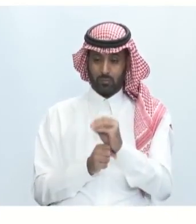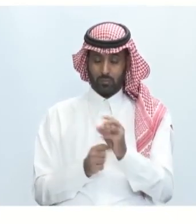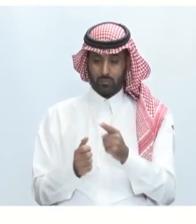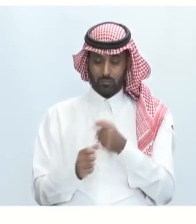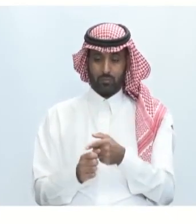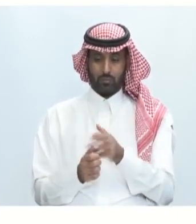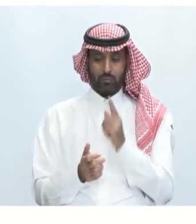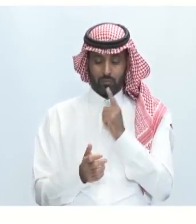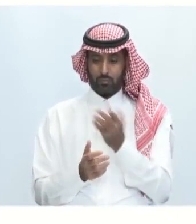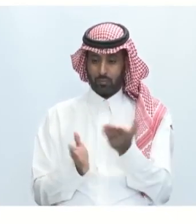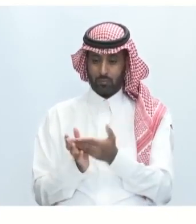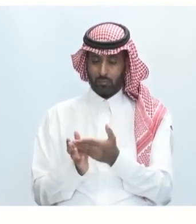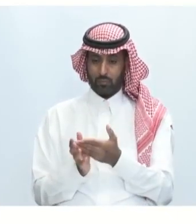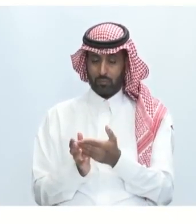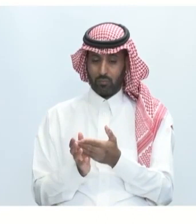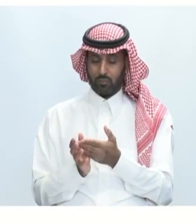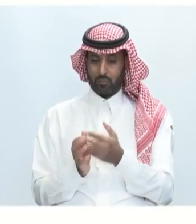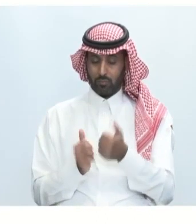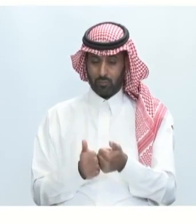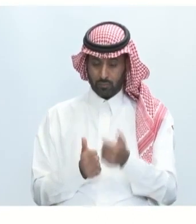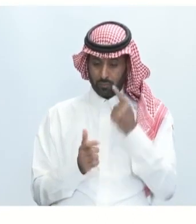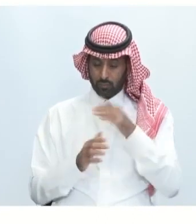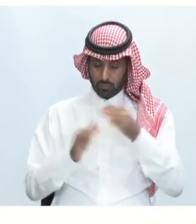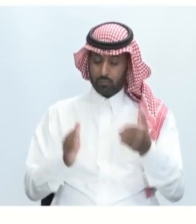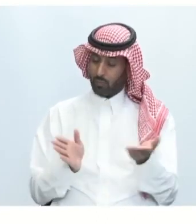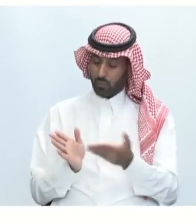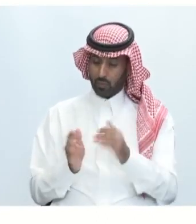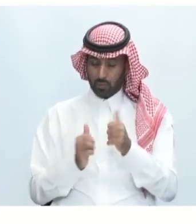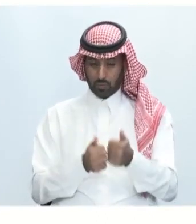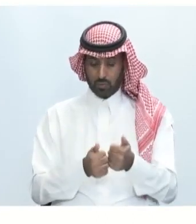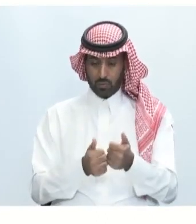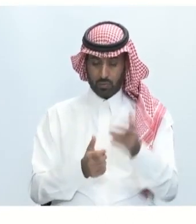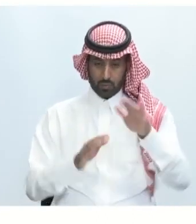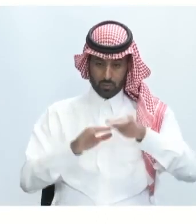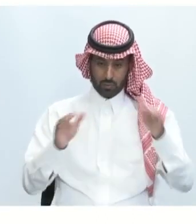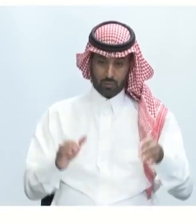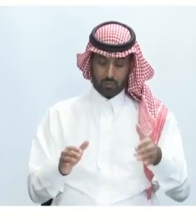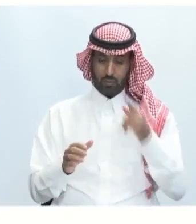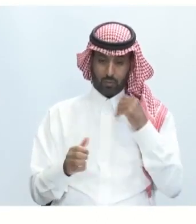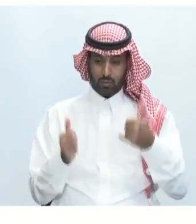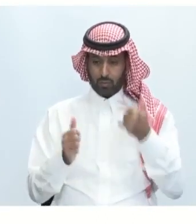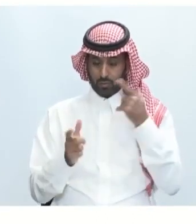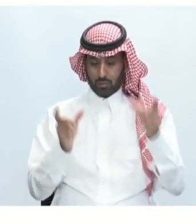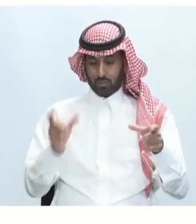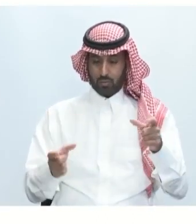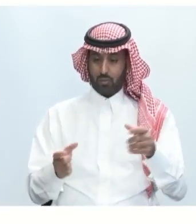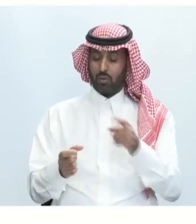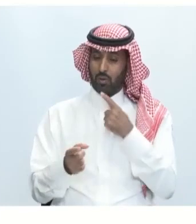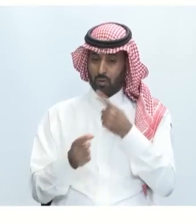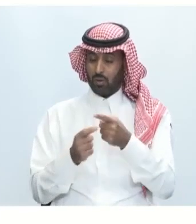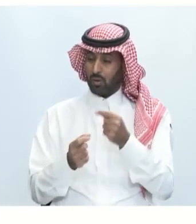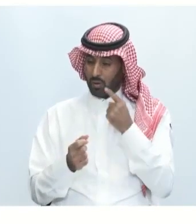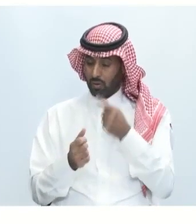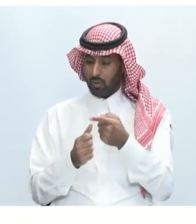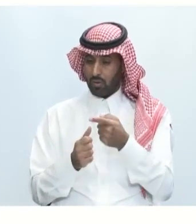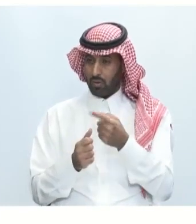chance, host offered the contestant. Number seven, it's an easy one. The host offered the contestant another chance, or you